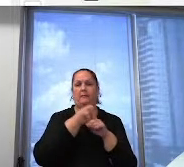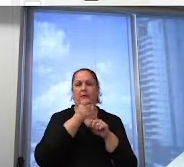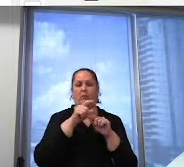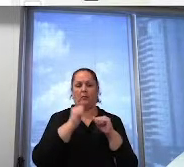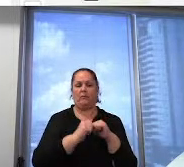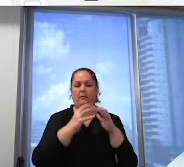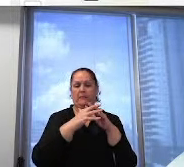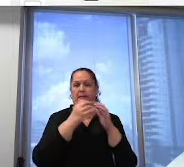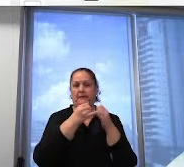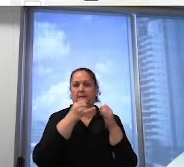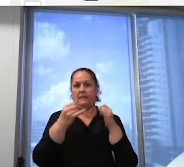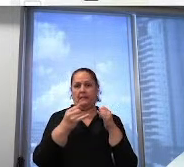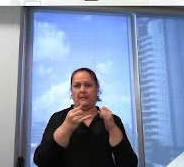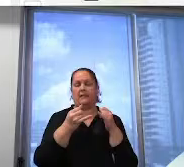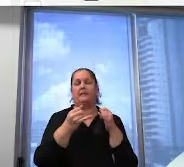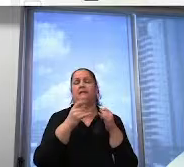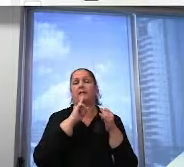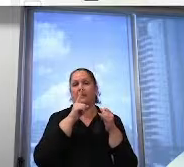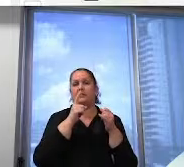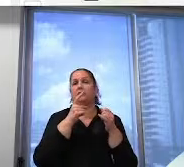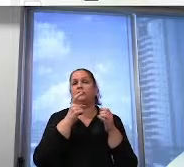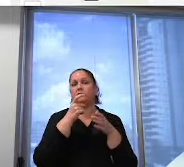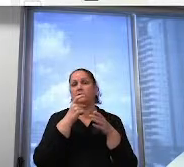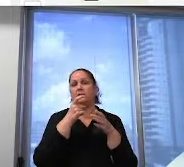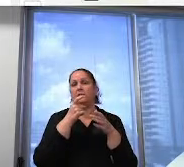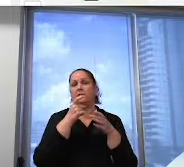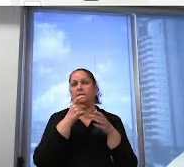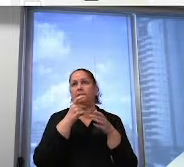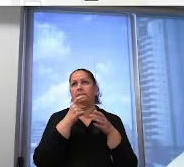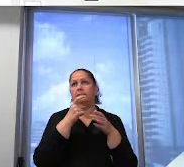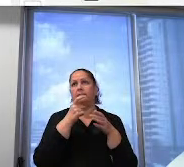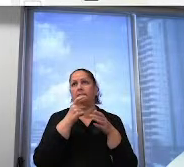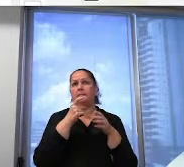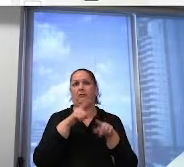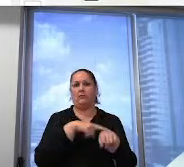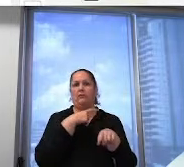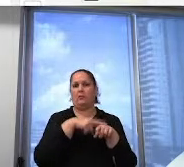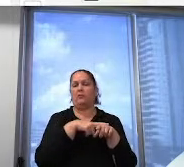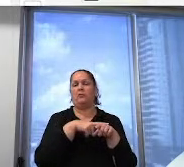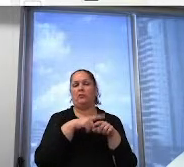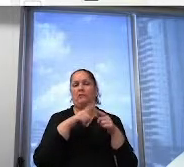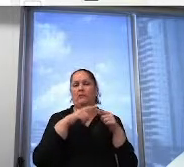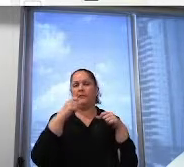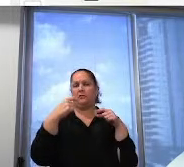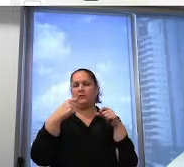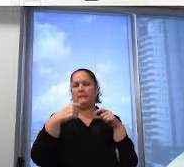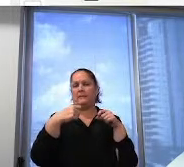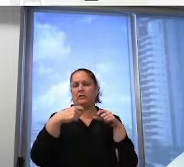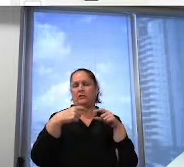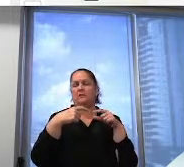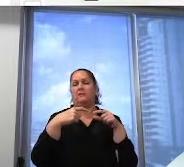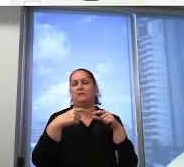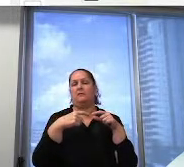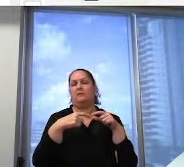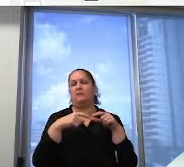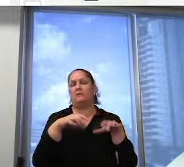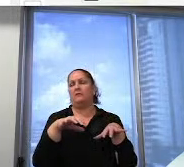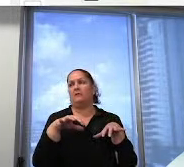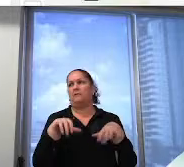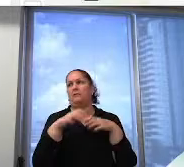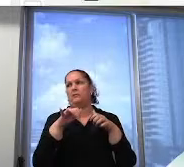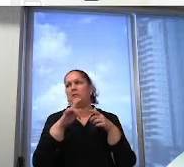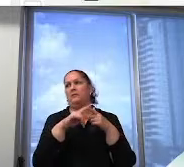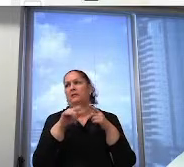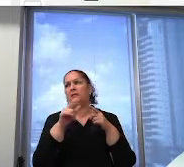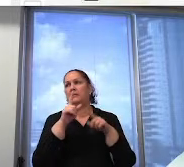environmental impact when you're rebuilding a line. That does actually causes a little bit more of takes longer from a transmission. Having done this